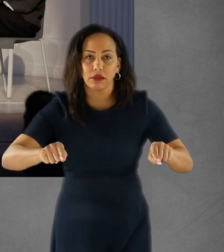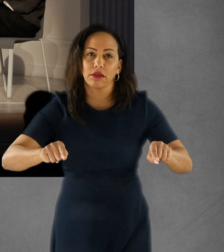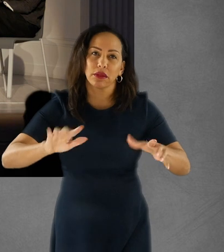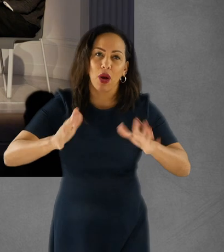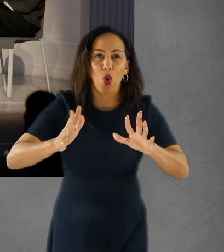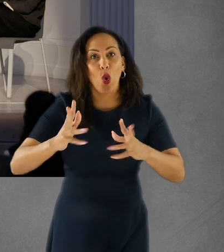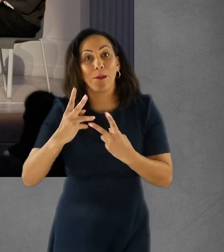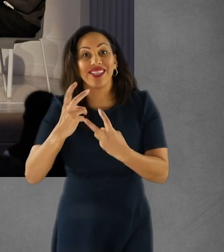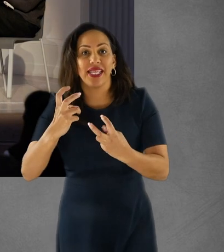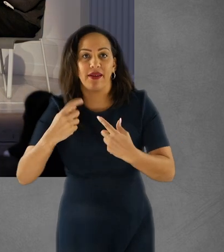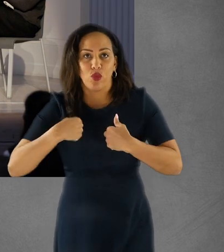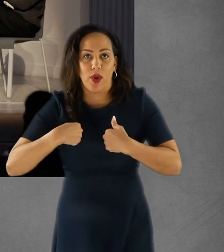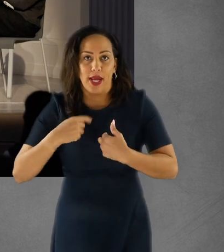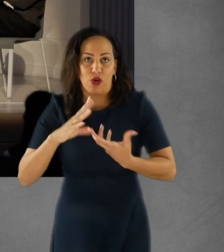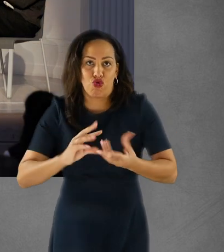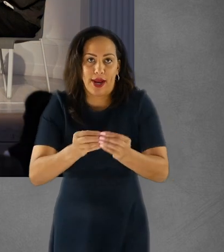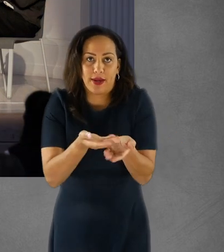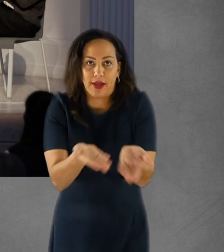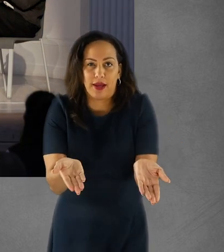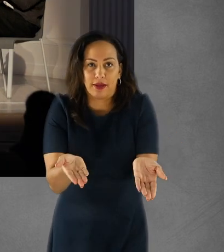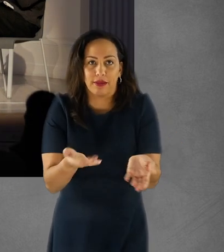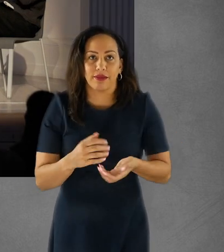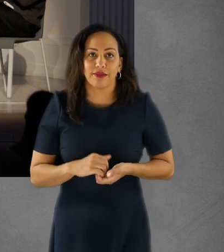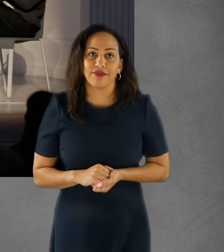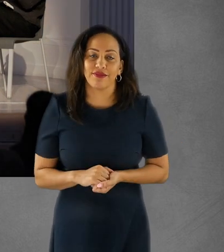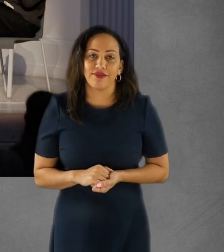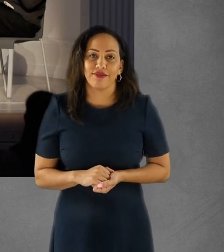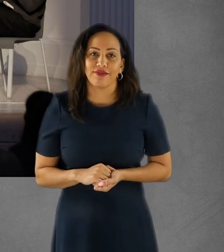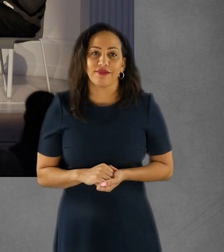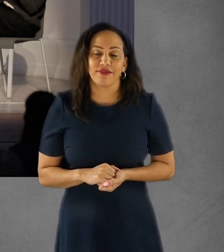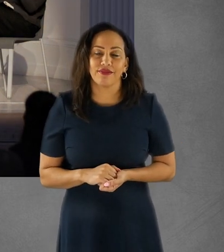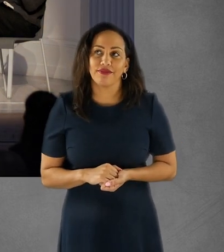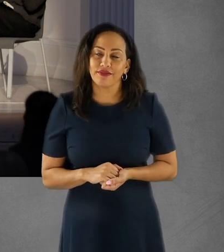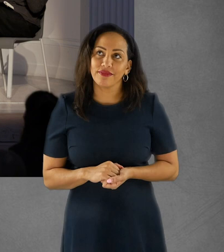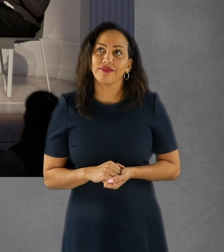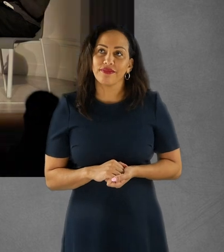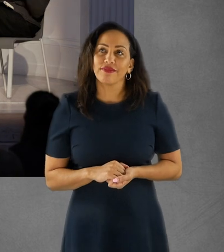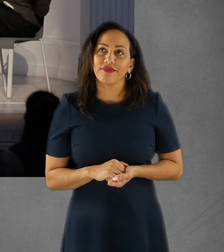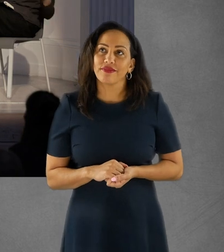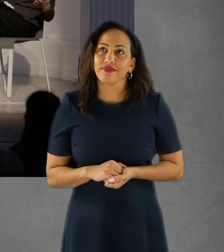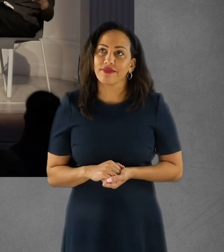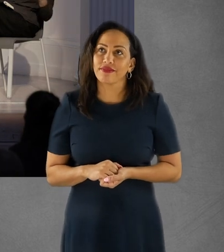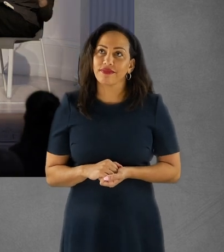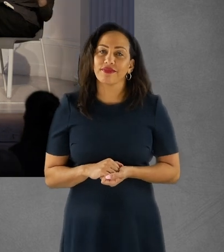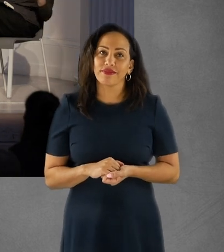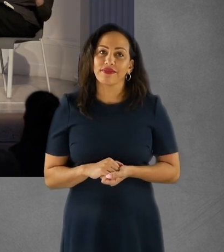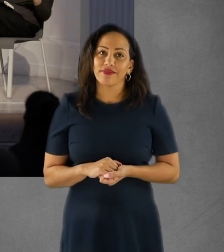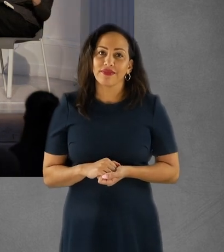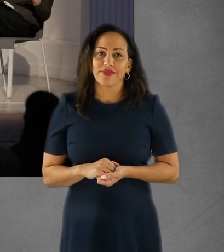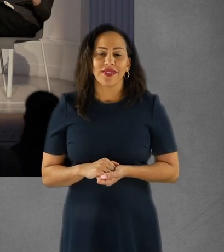No, and I would say that there's a kind of implicit obverse there, which is that we are also created by